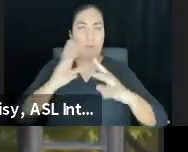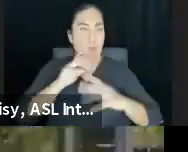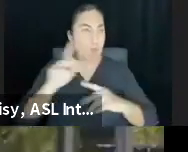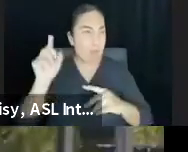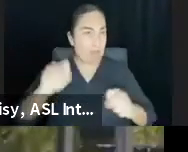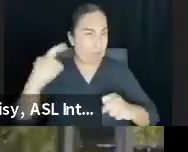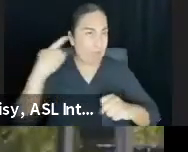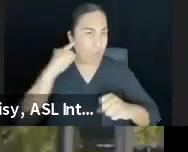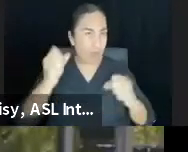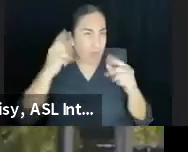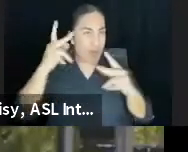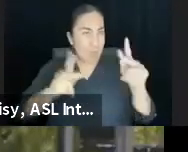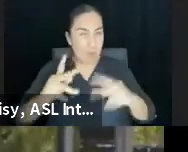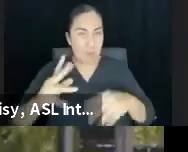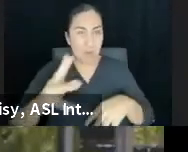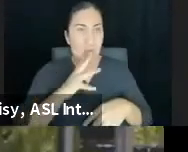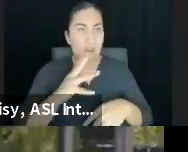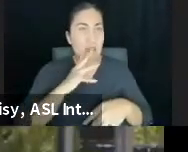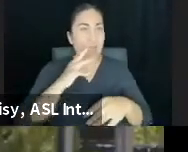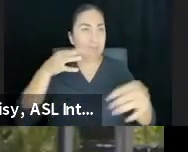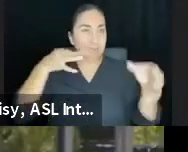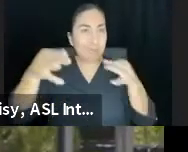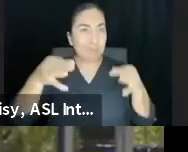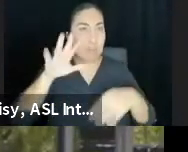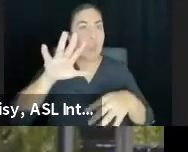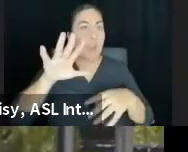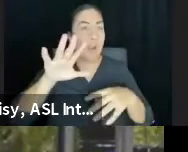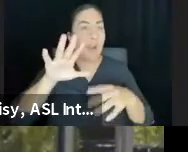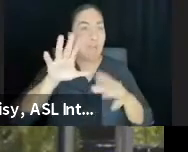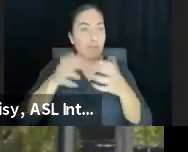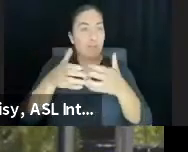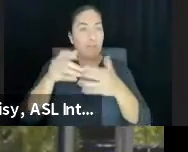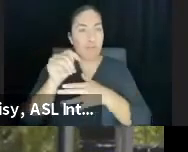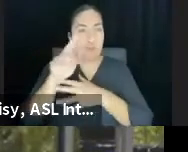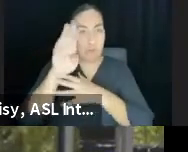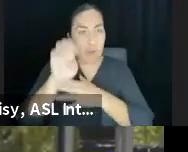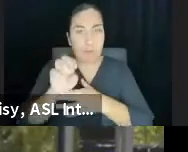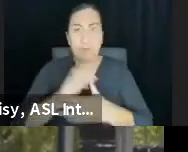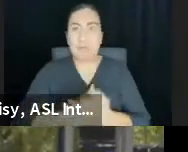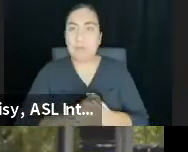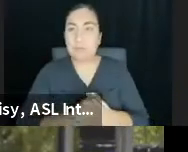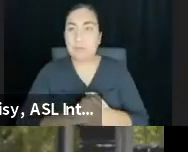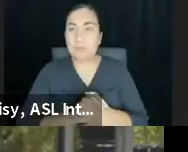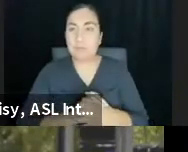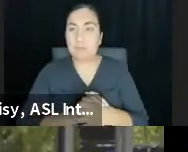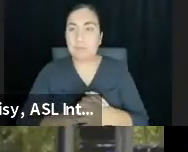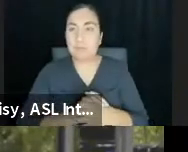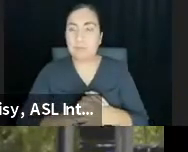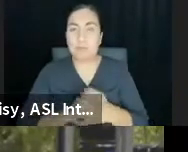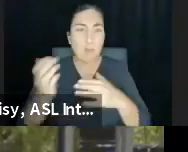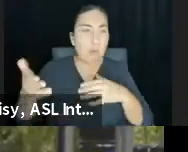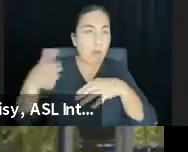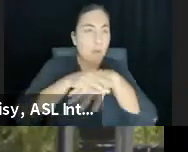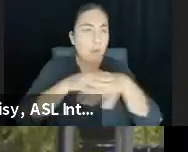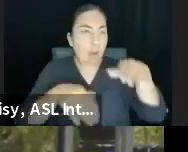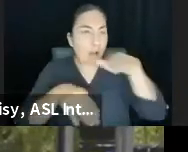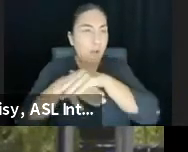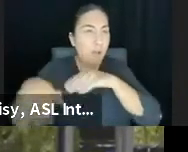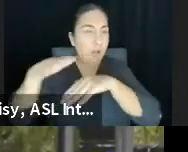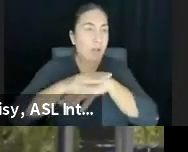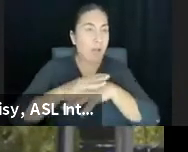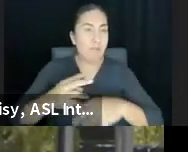Apache Tribe, San Juan Southern Paiute, Tohono O'odham Nation, Tonto Apache